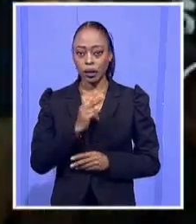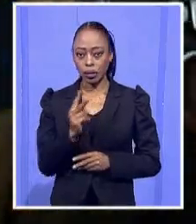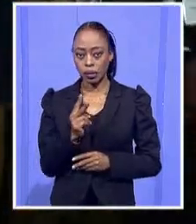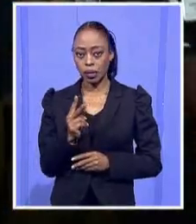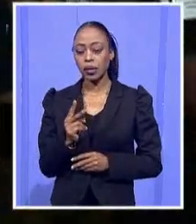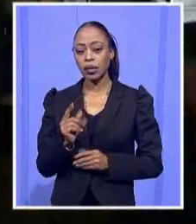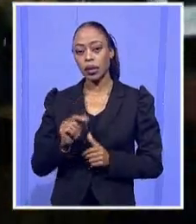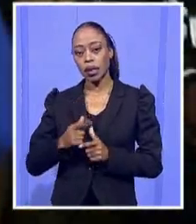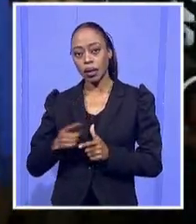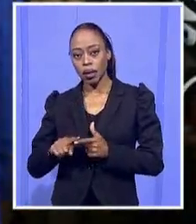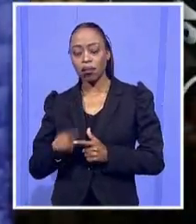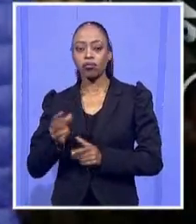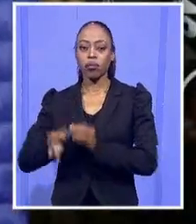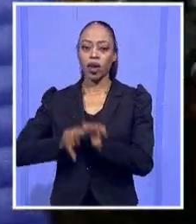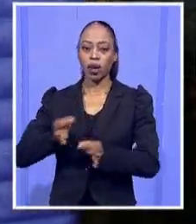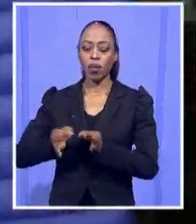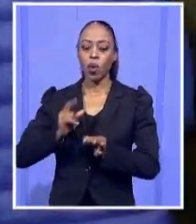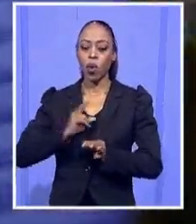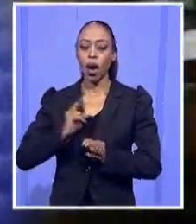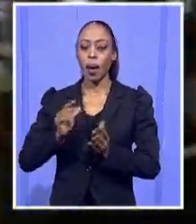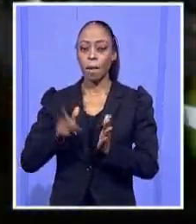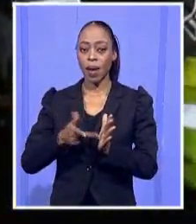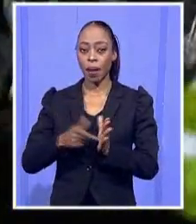he's receiving the ballot papers.